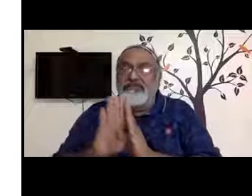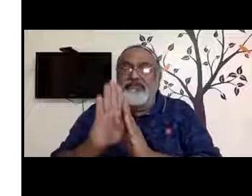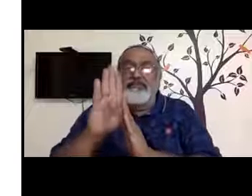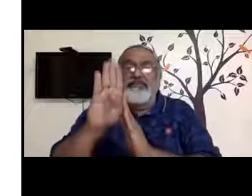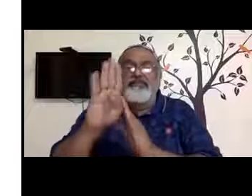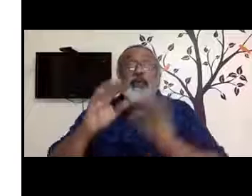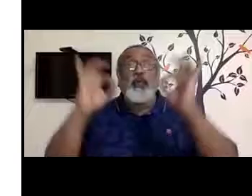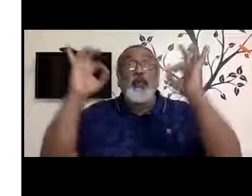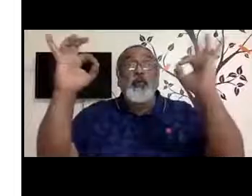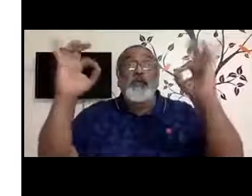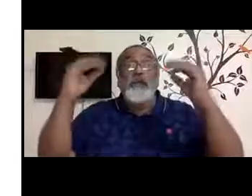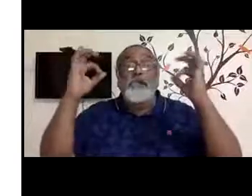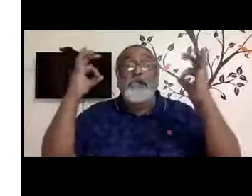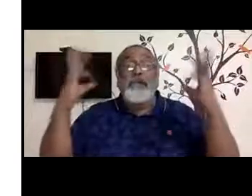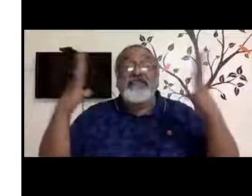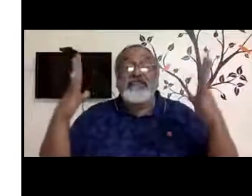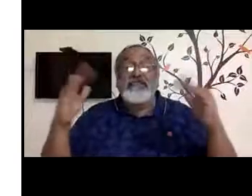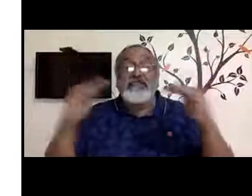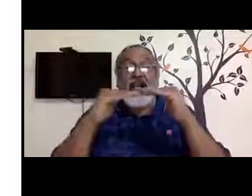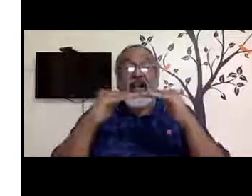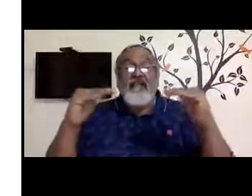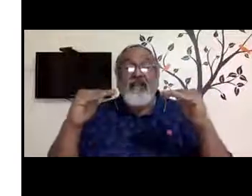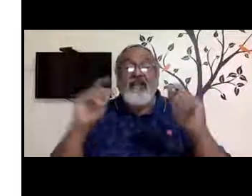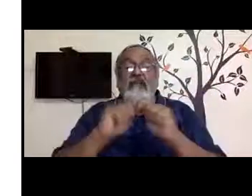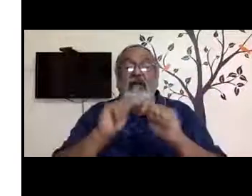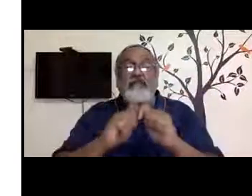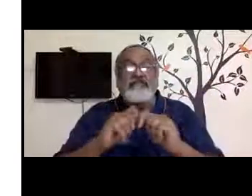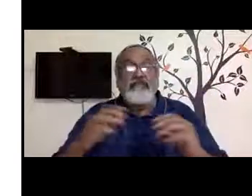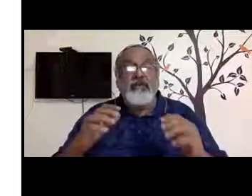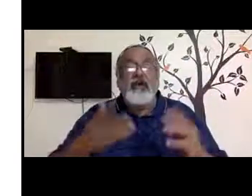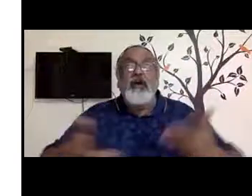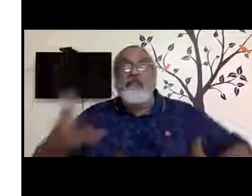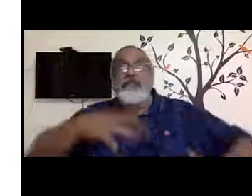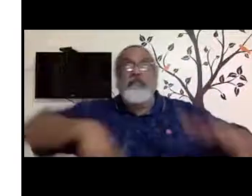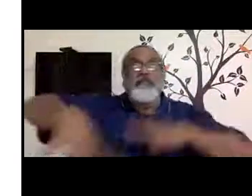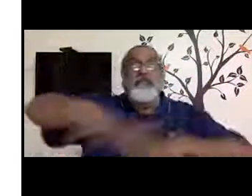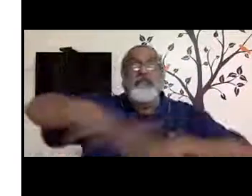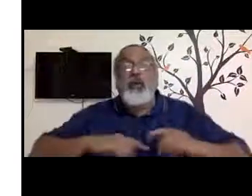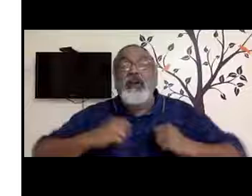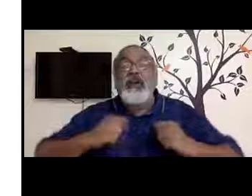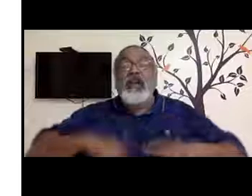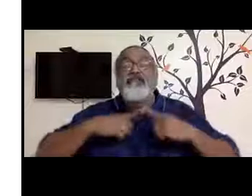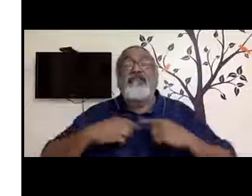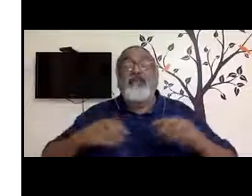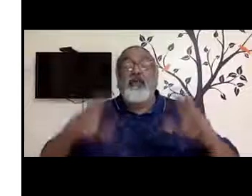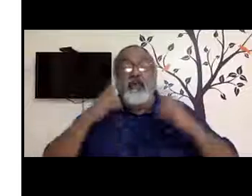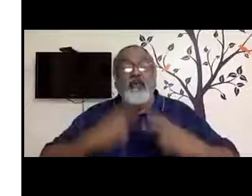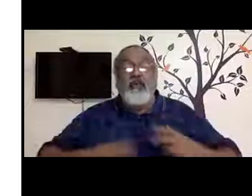to reduce the disability in individuals with such conditions. So this kind of